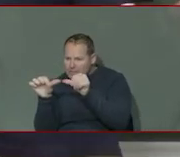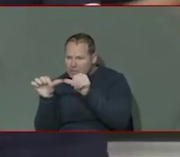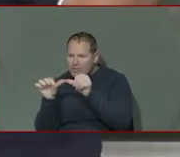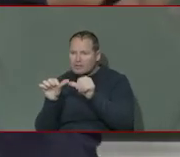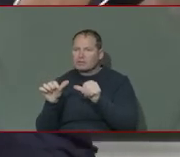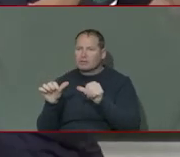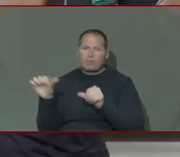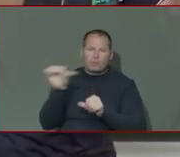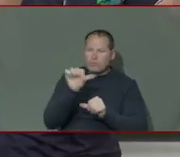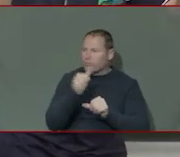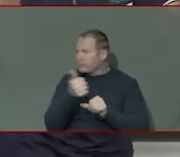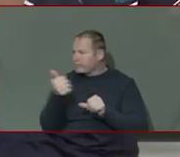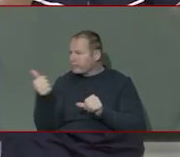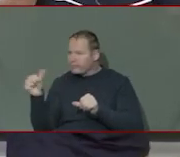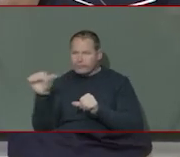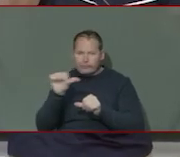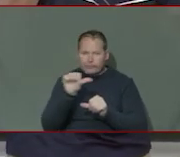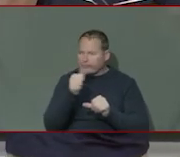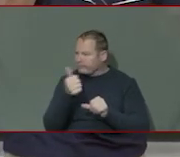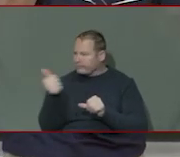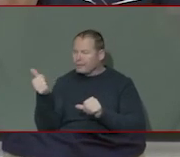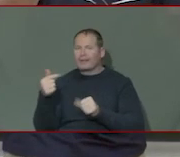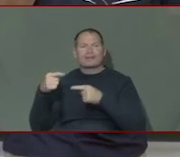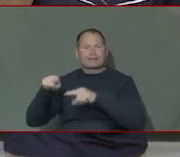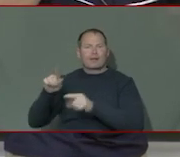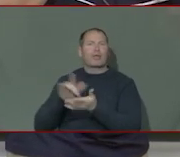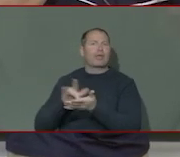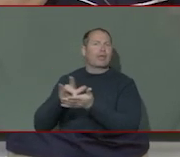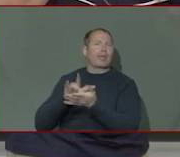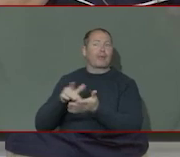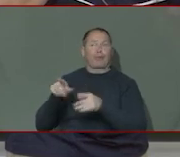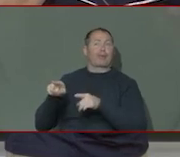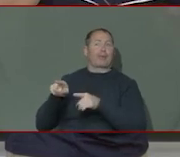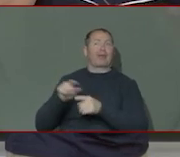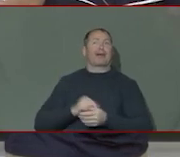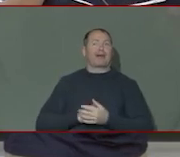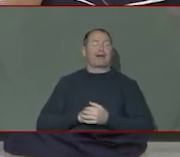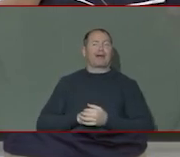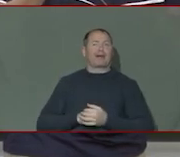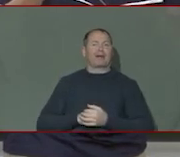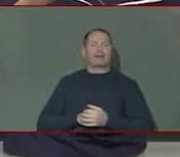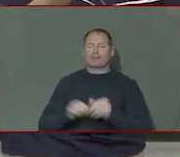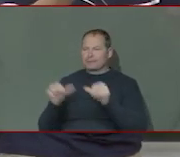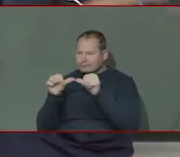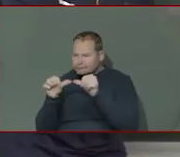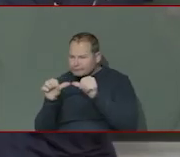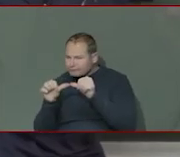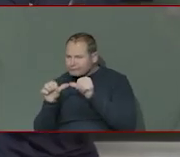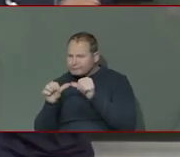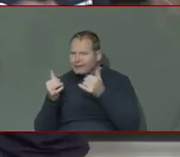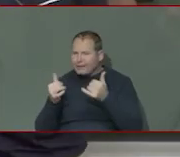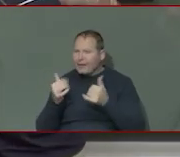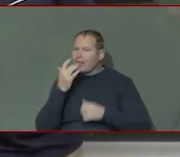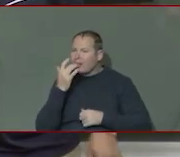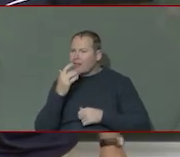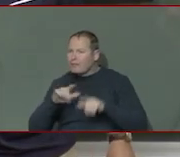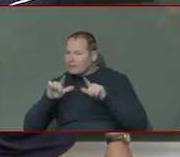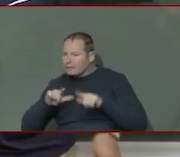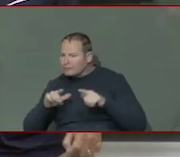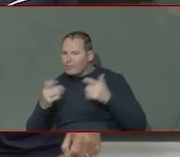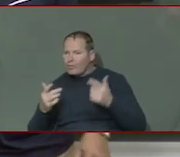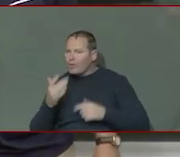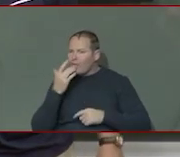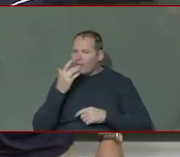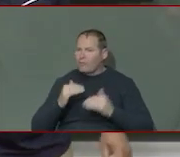come out, doing the calculation for you inside your kidneys to say, but this person has too little salt or too much